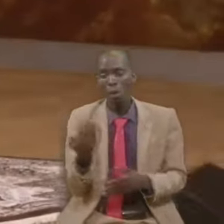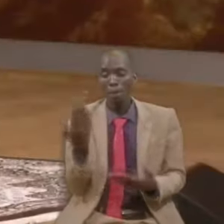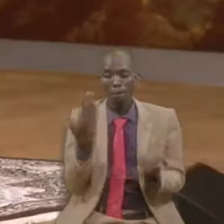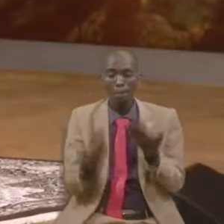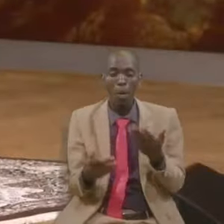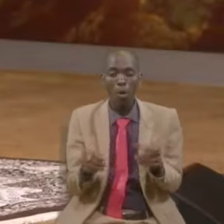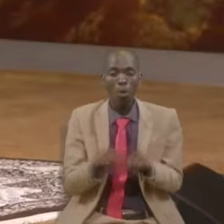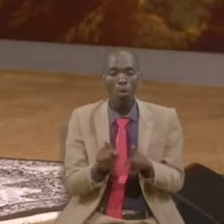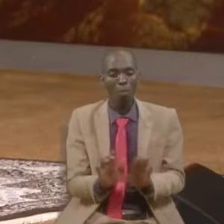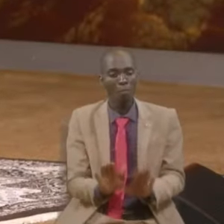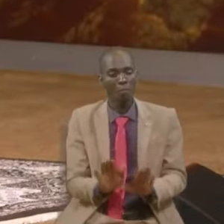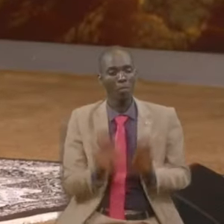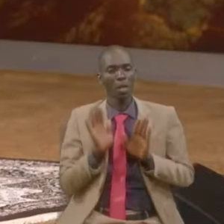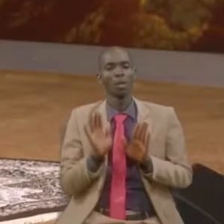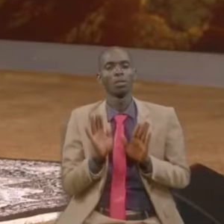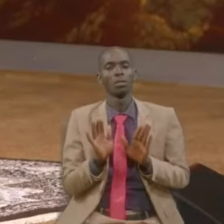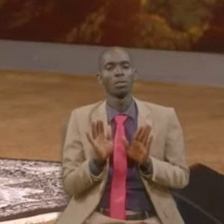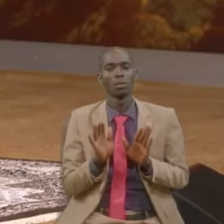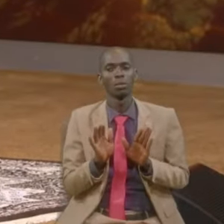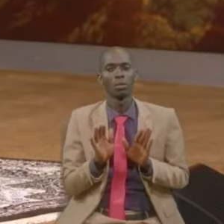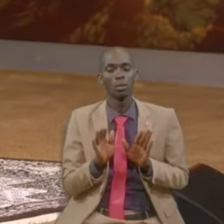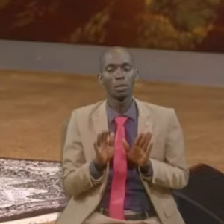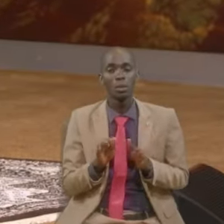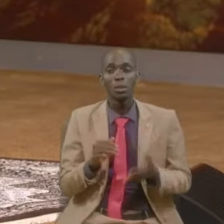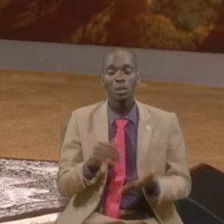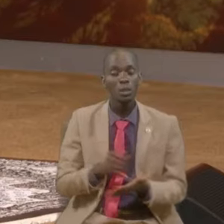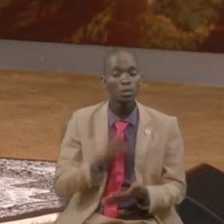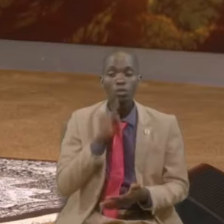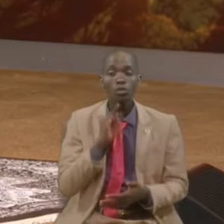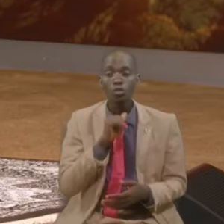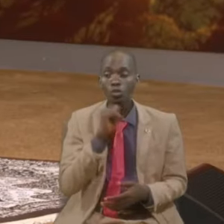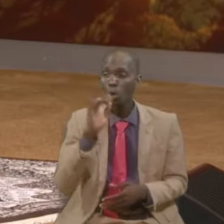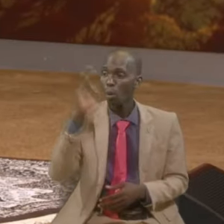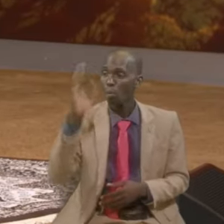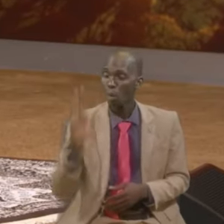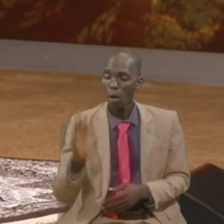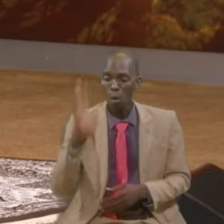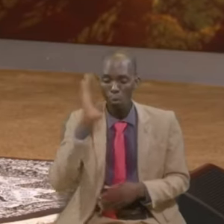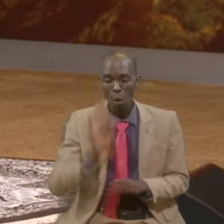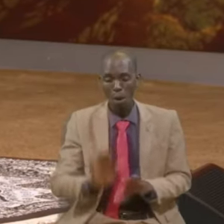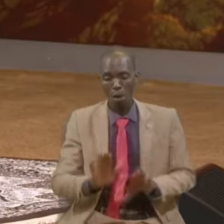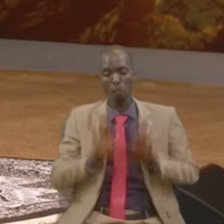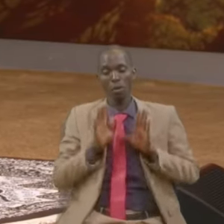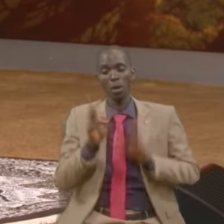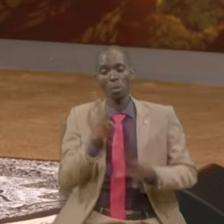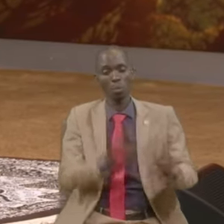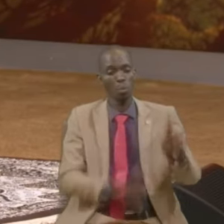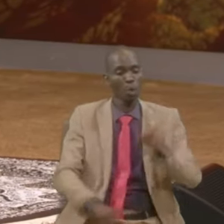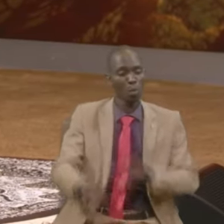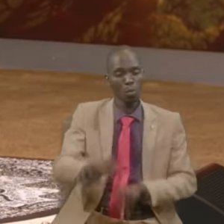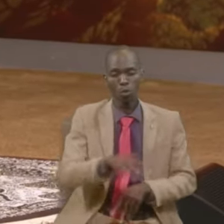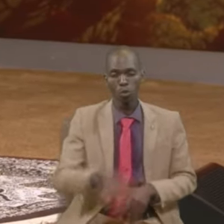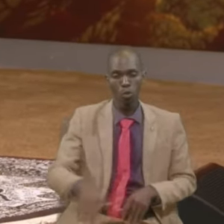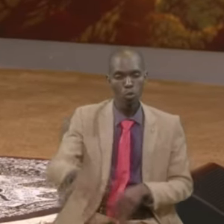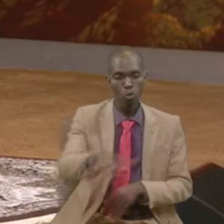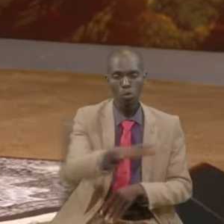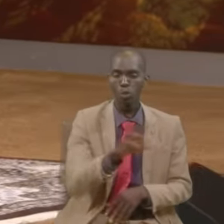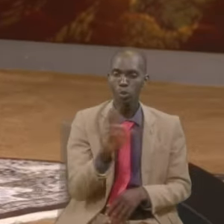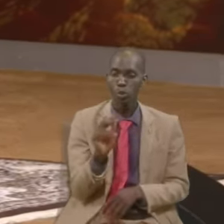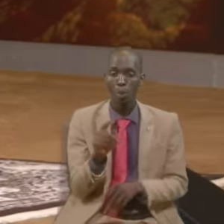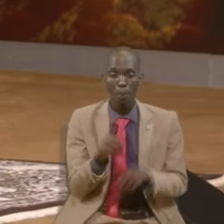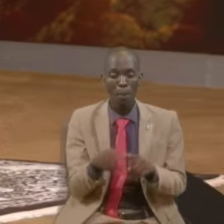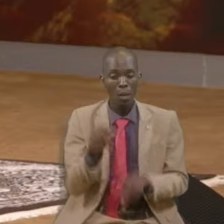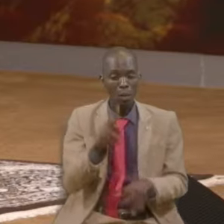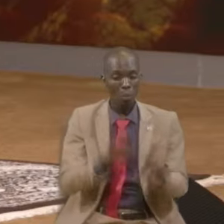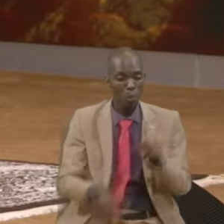fear. It's not the preacher to fear the people who are preaching to, but the people that